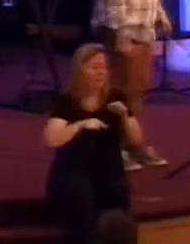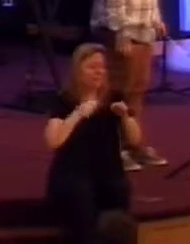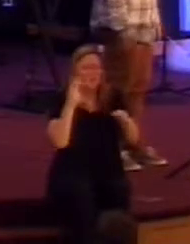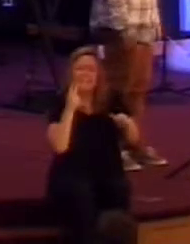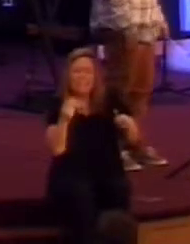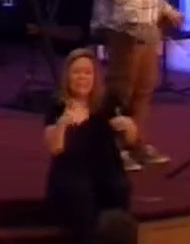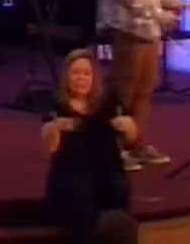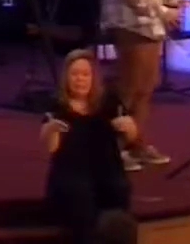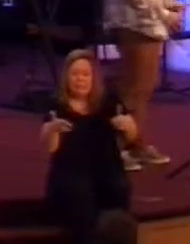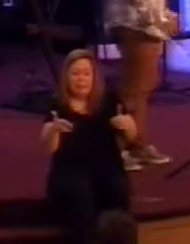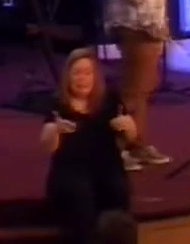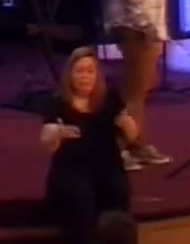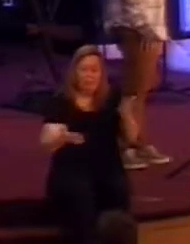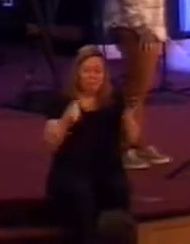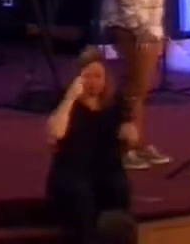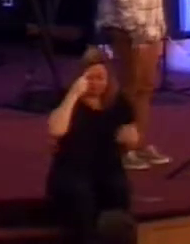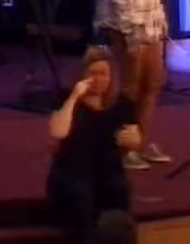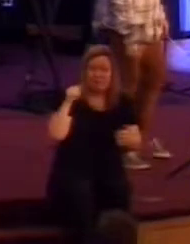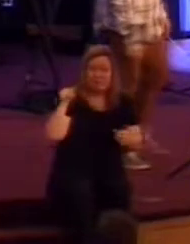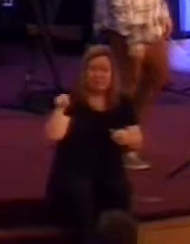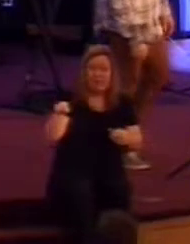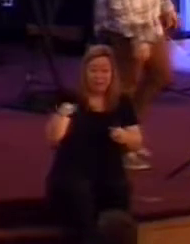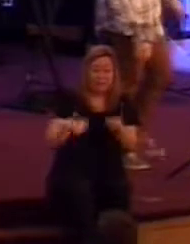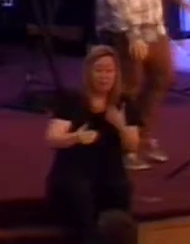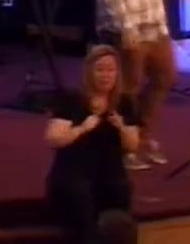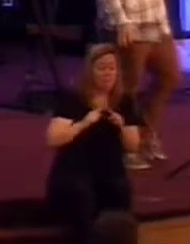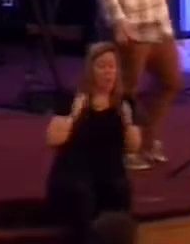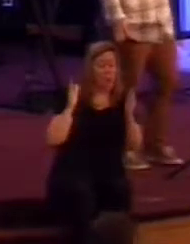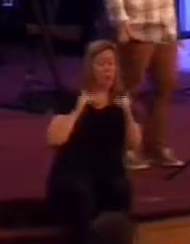see anything. You kind of think that it's there, but you're just